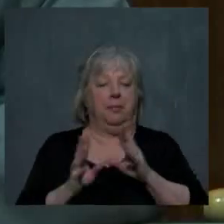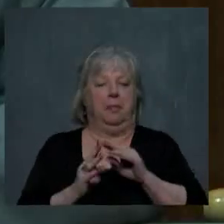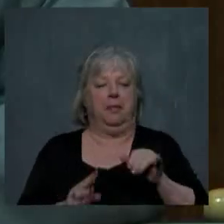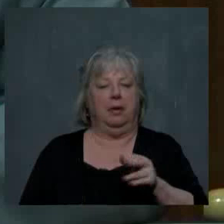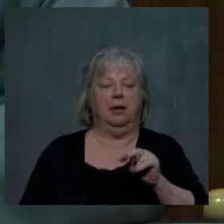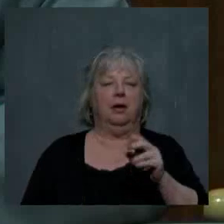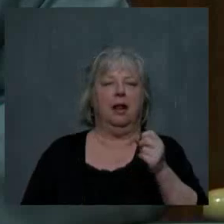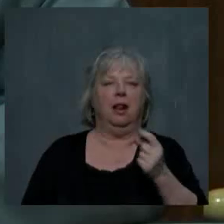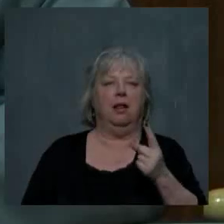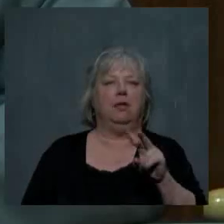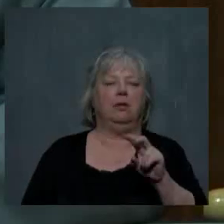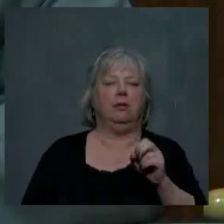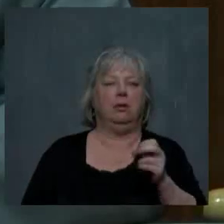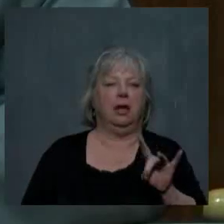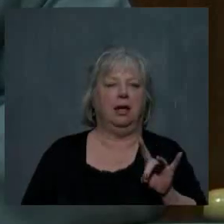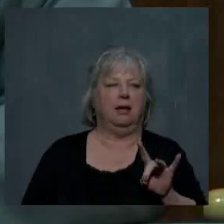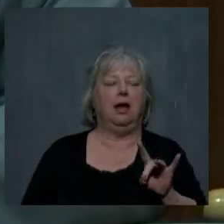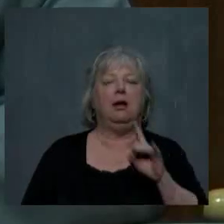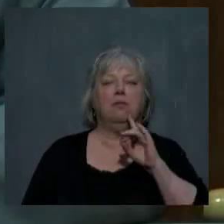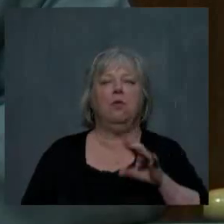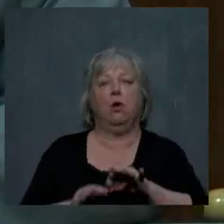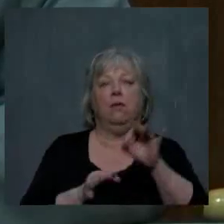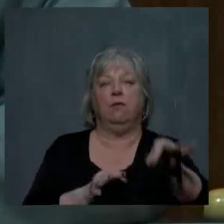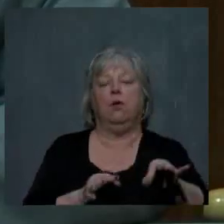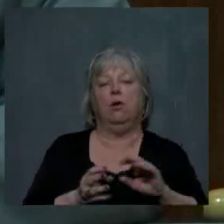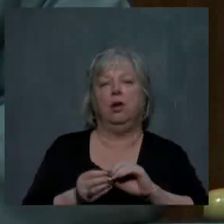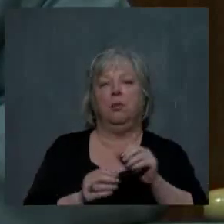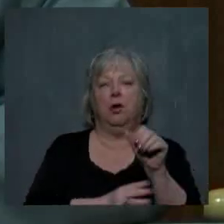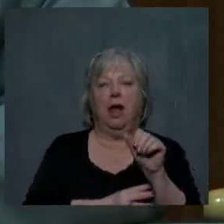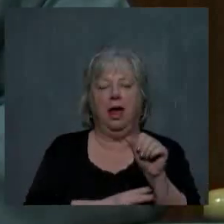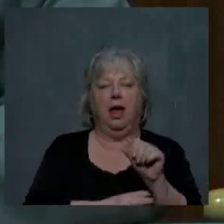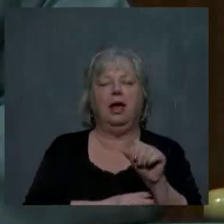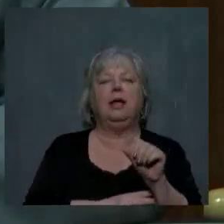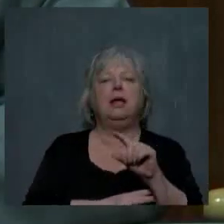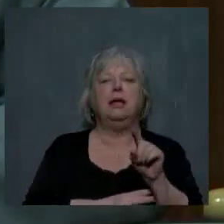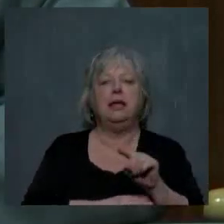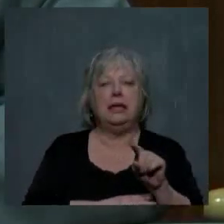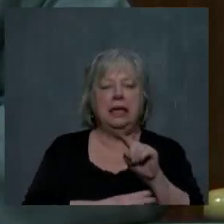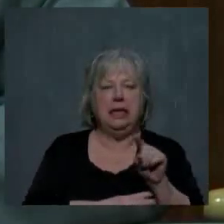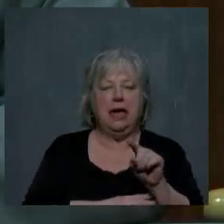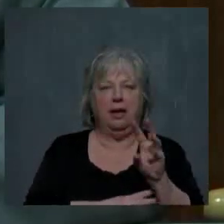11, 2018. Items for consent deferral. Item A, file number